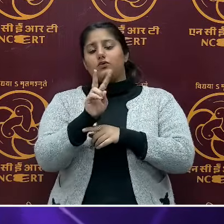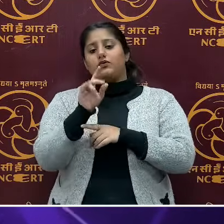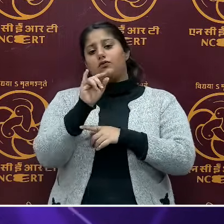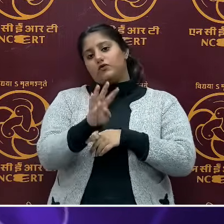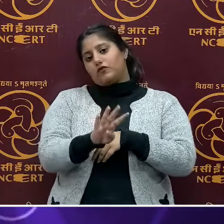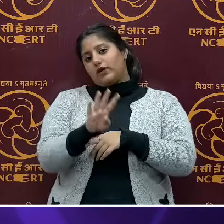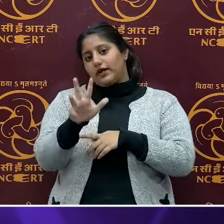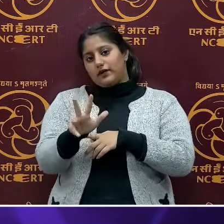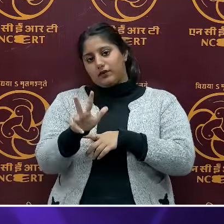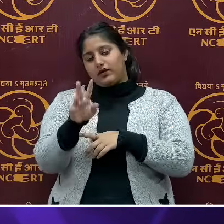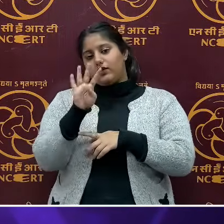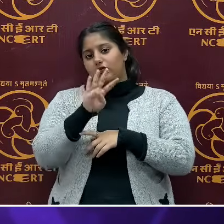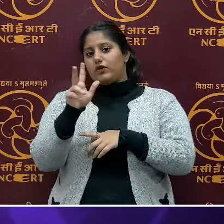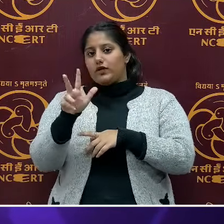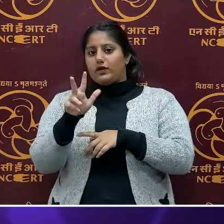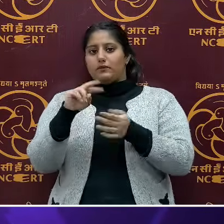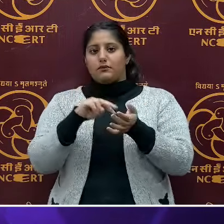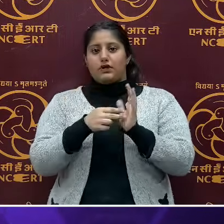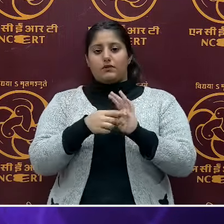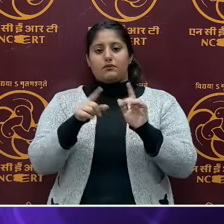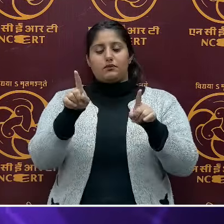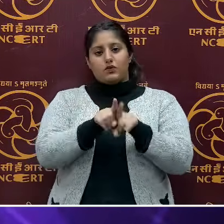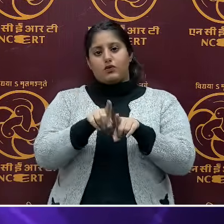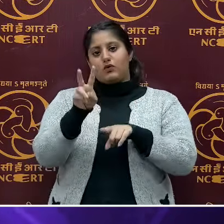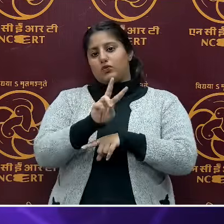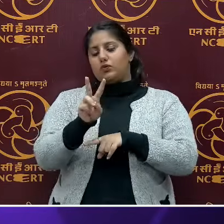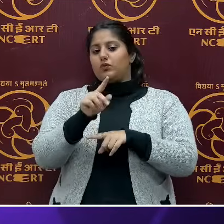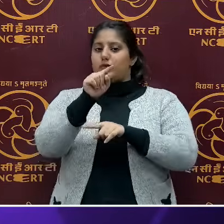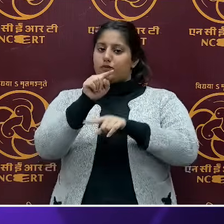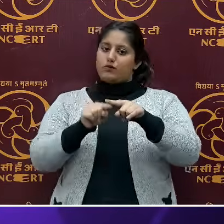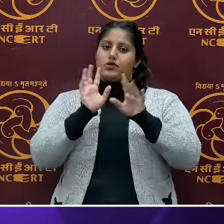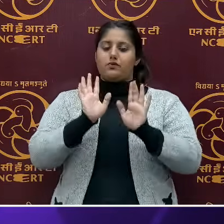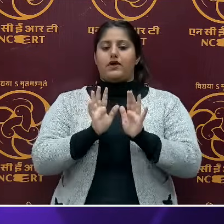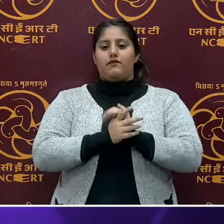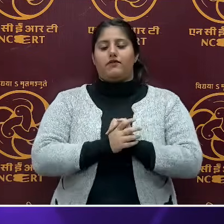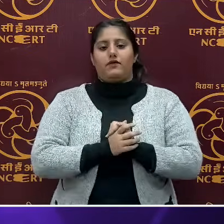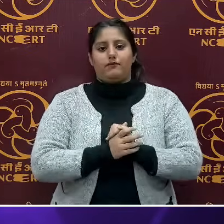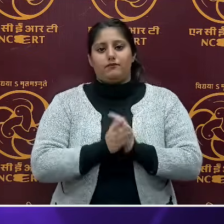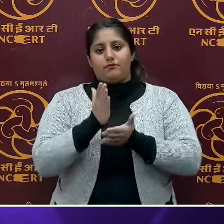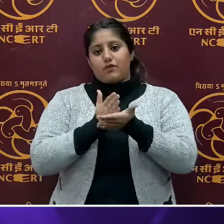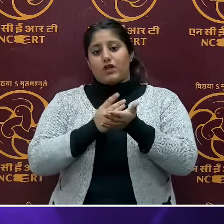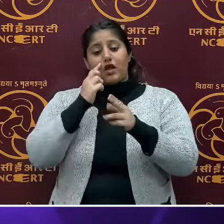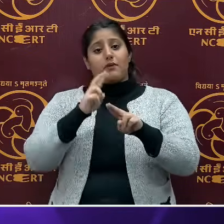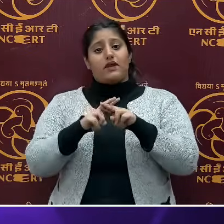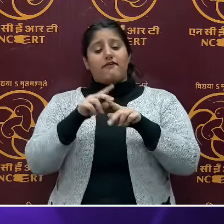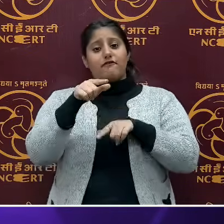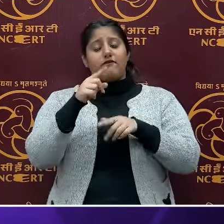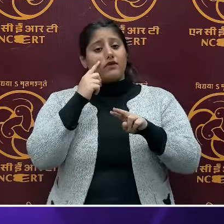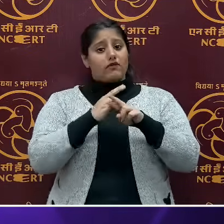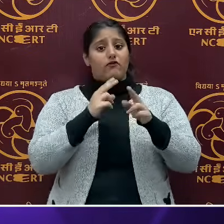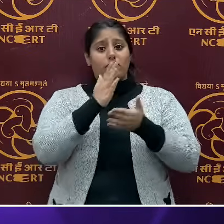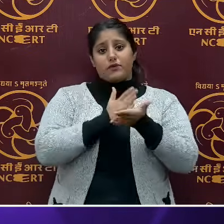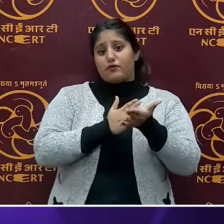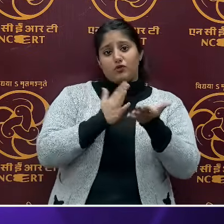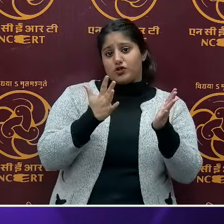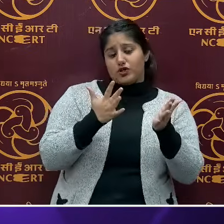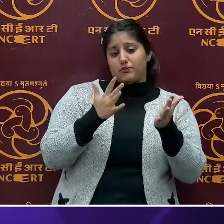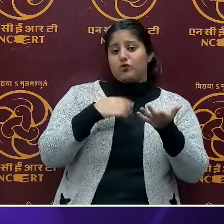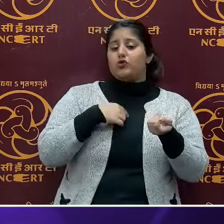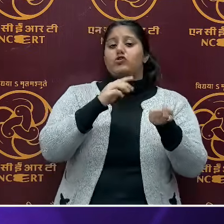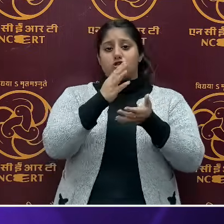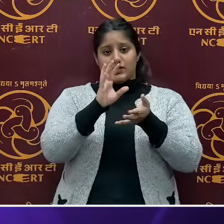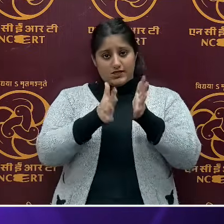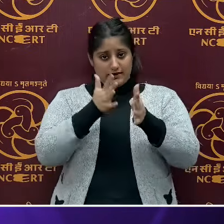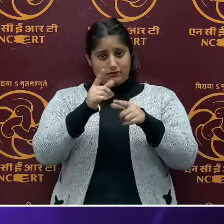means the given ratios are in proportion. And what if they are not in proportion? Are we So going to we change are- the signs also? Yes, we are